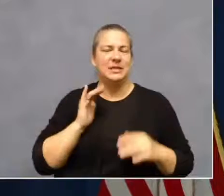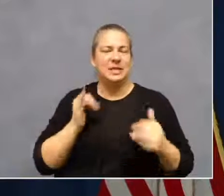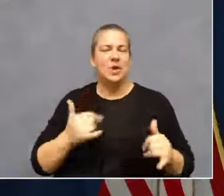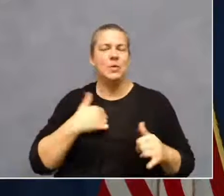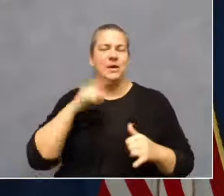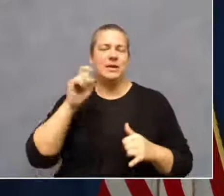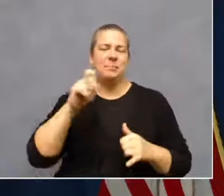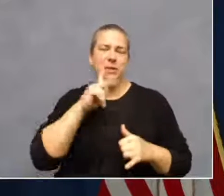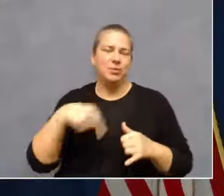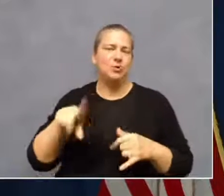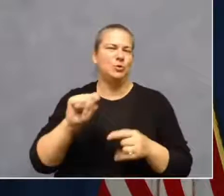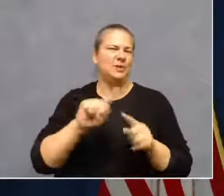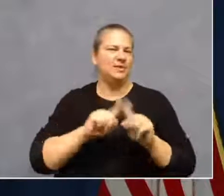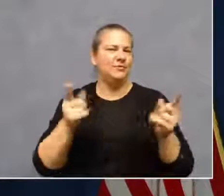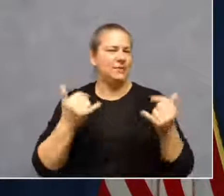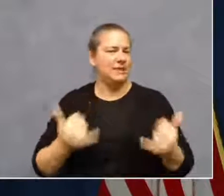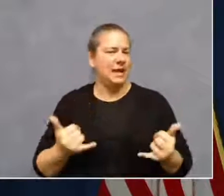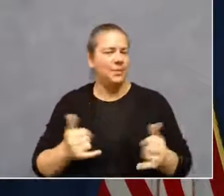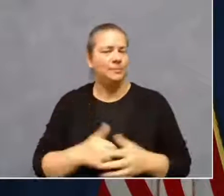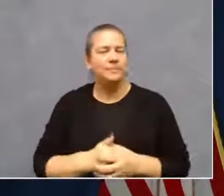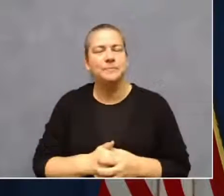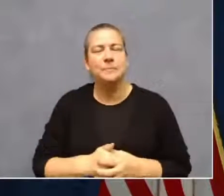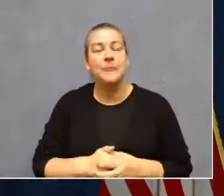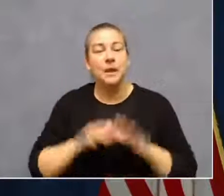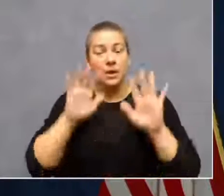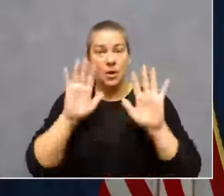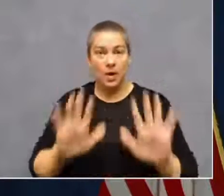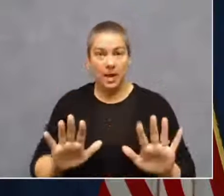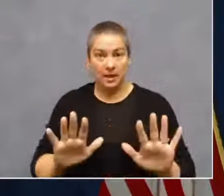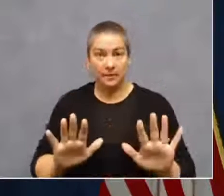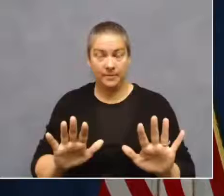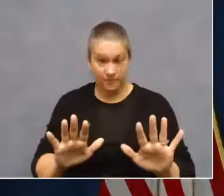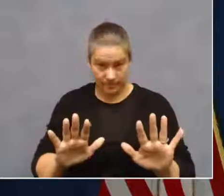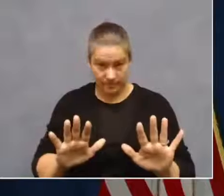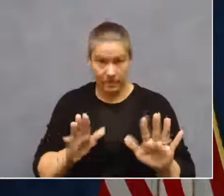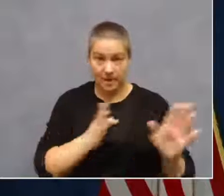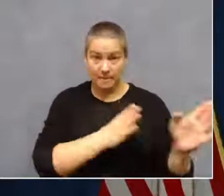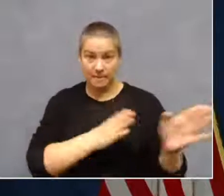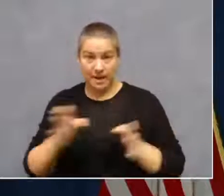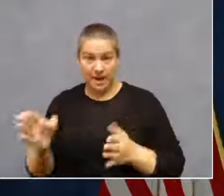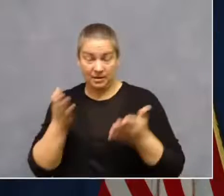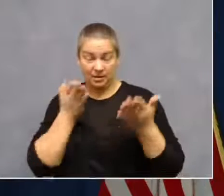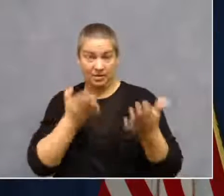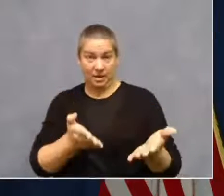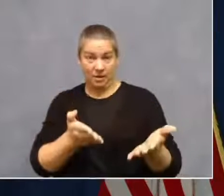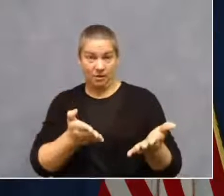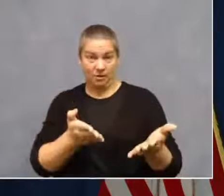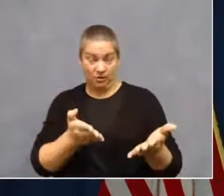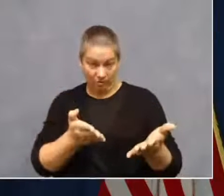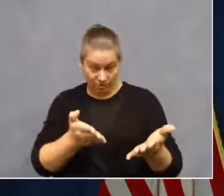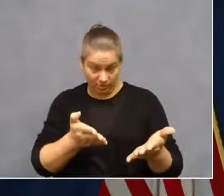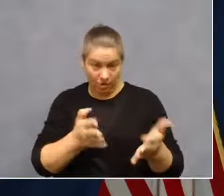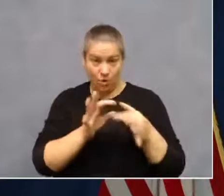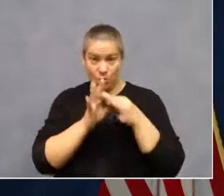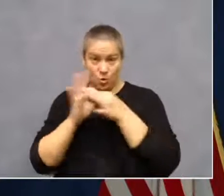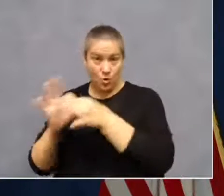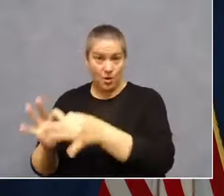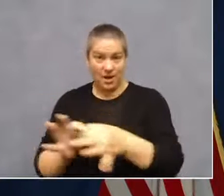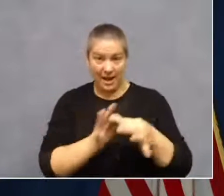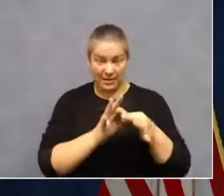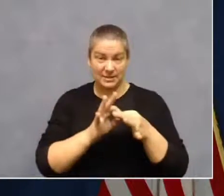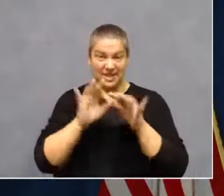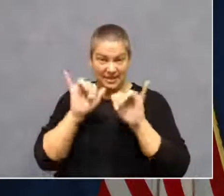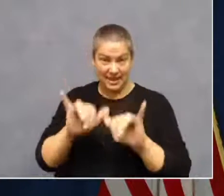right, so we've got the plan. We've got the coordination. We have the recommendations for